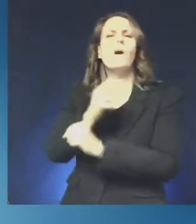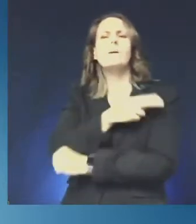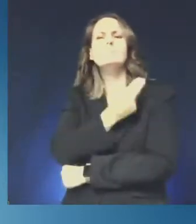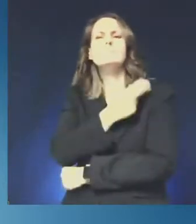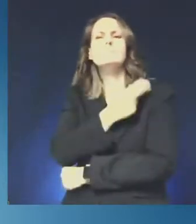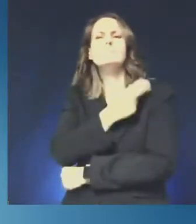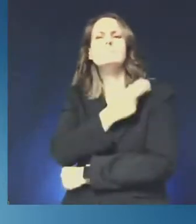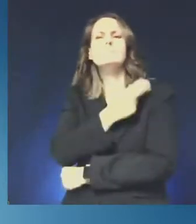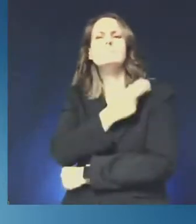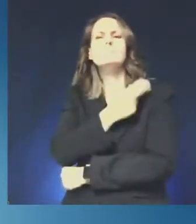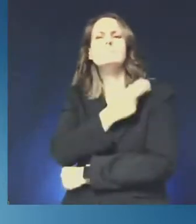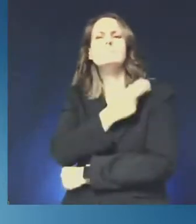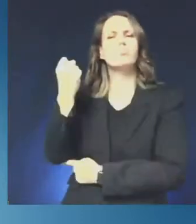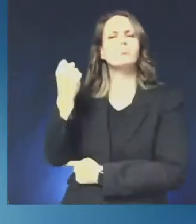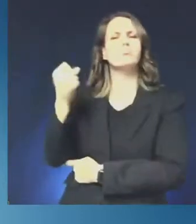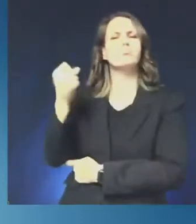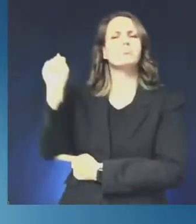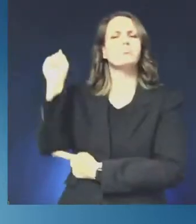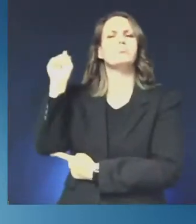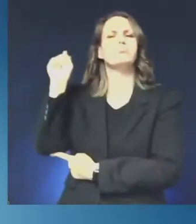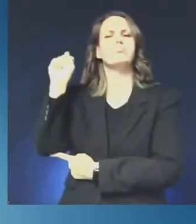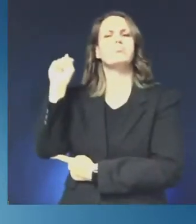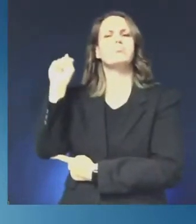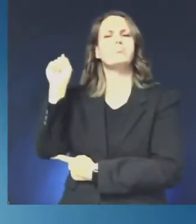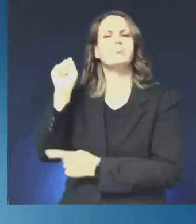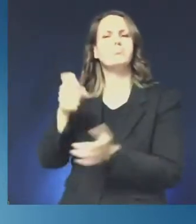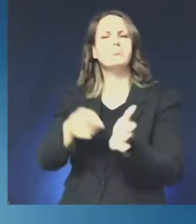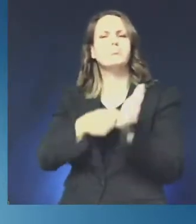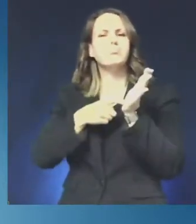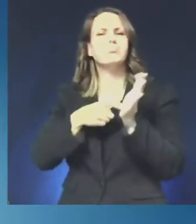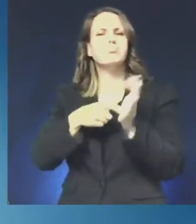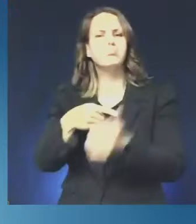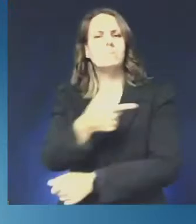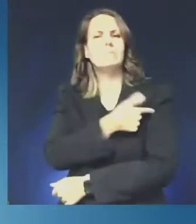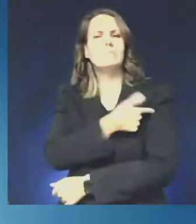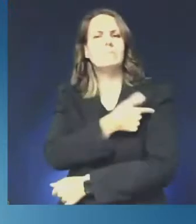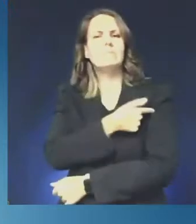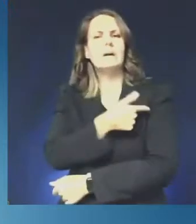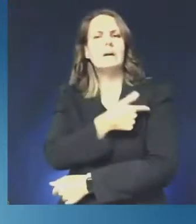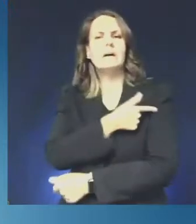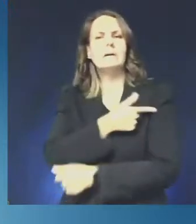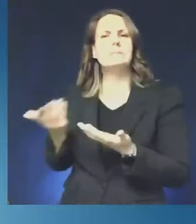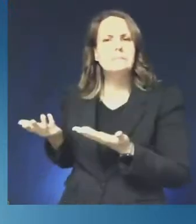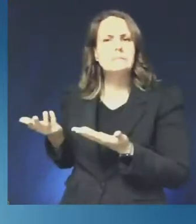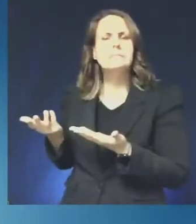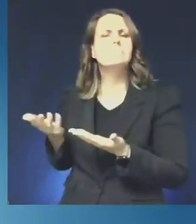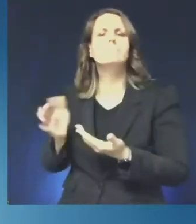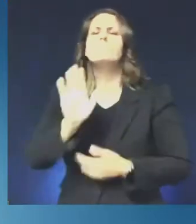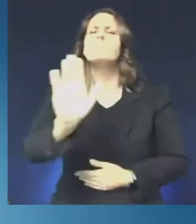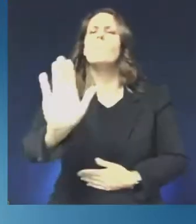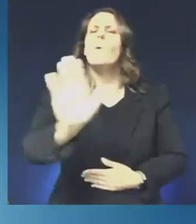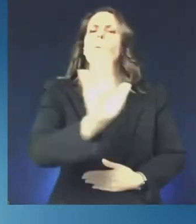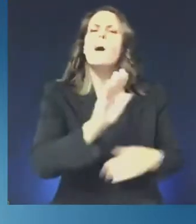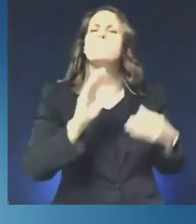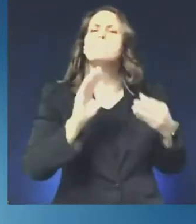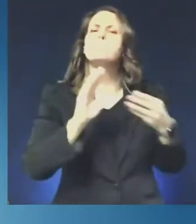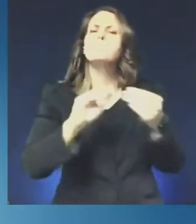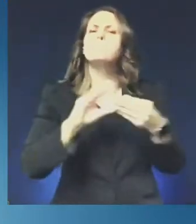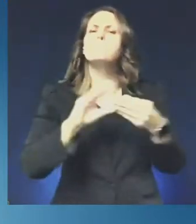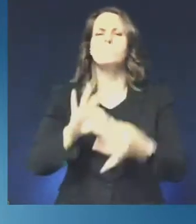Evers, Deputy Secretary Van Dijk, what are your thoughts on these protests and also the healthcare systems mandating the